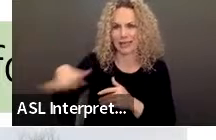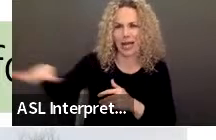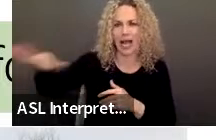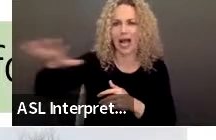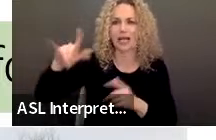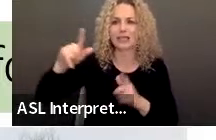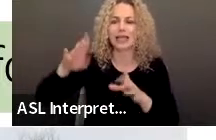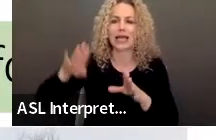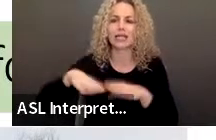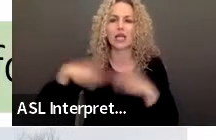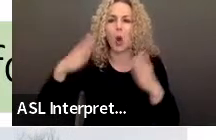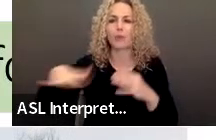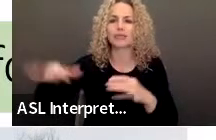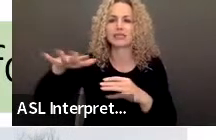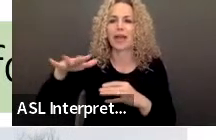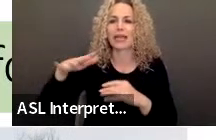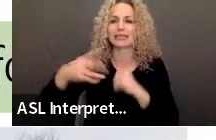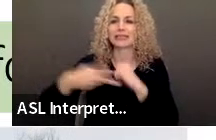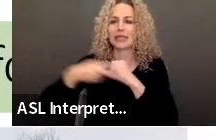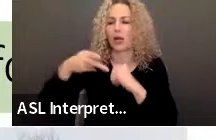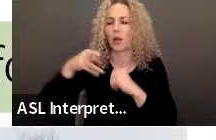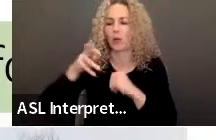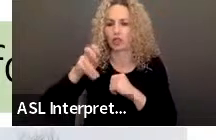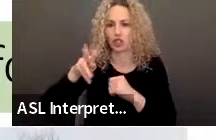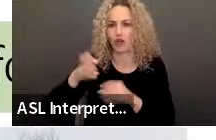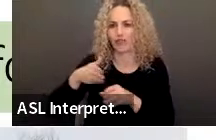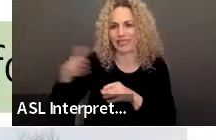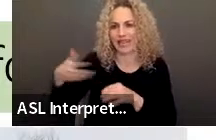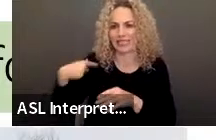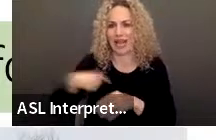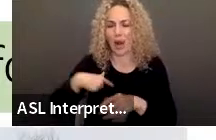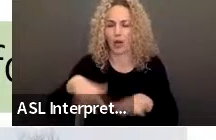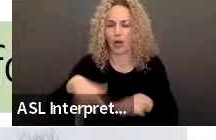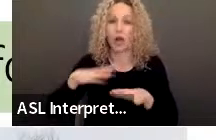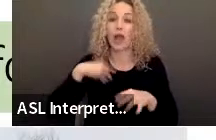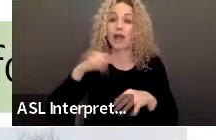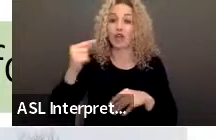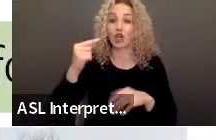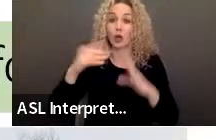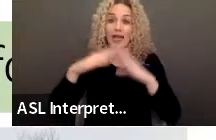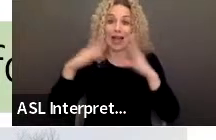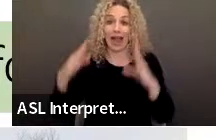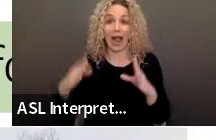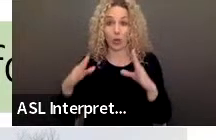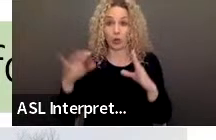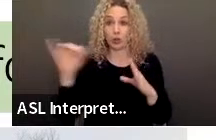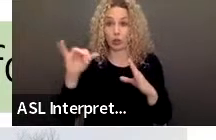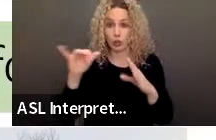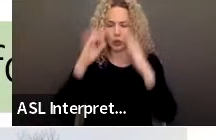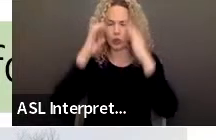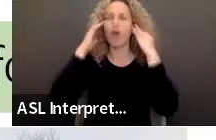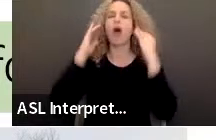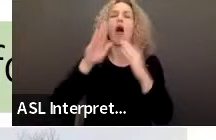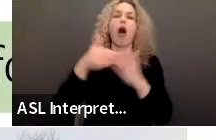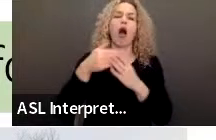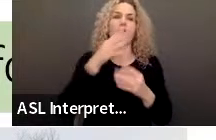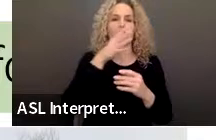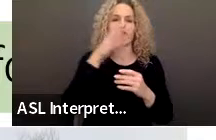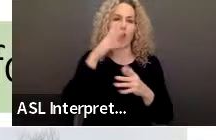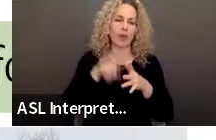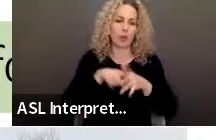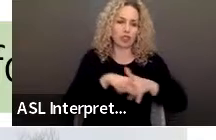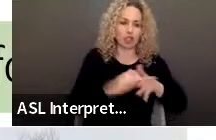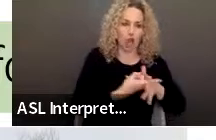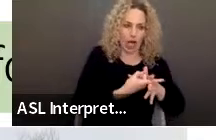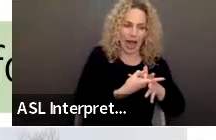Space Preserve. We have a greenhouse for propagation where we do all of our farming starts and where a